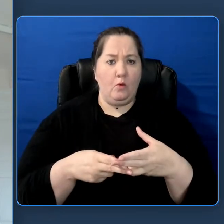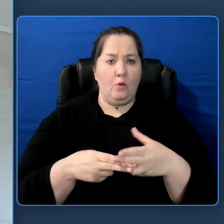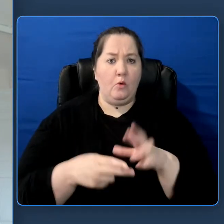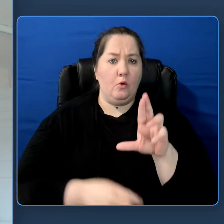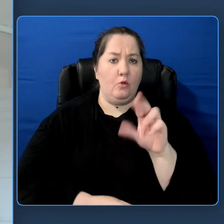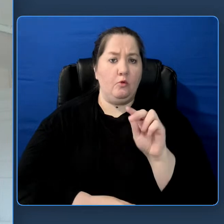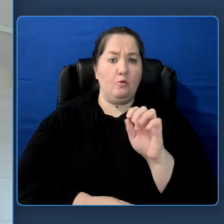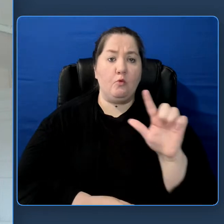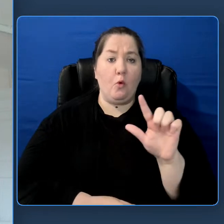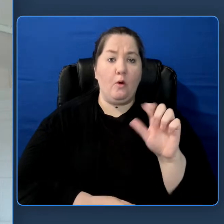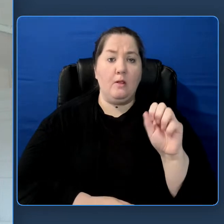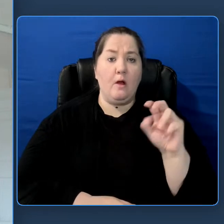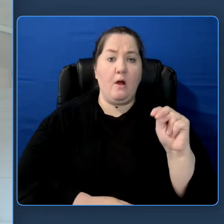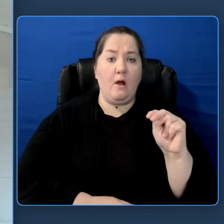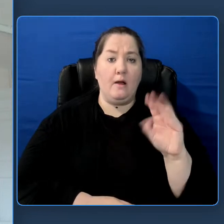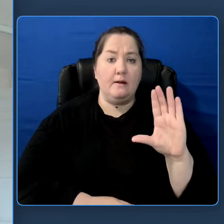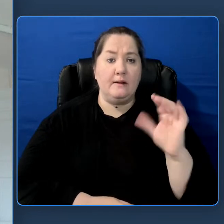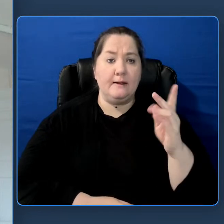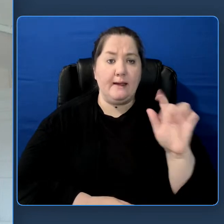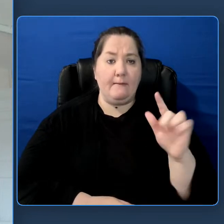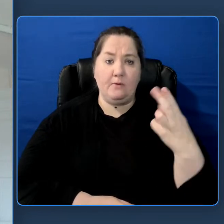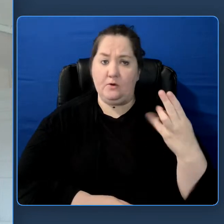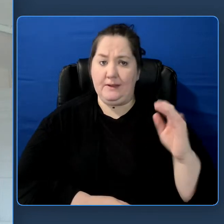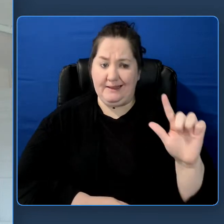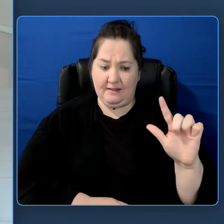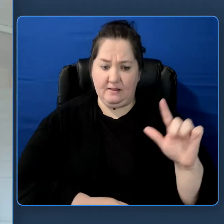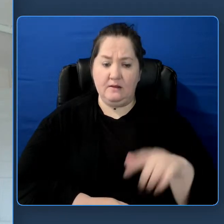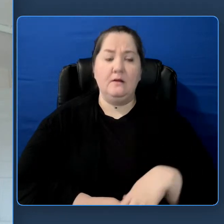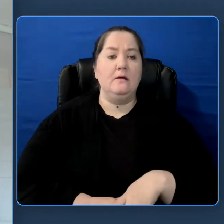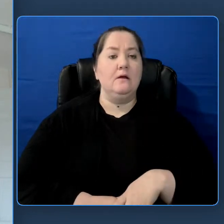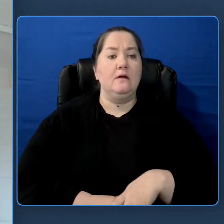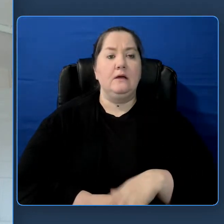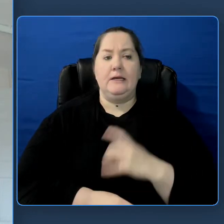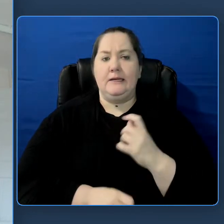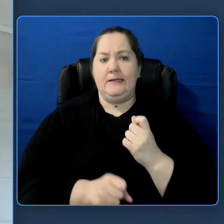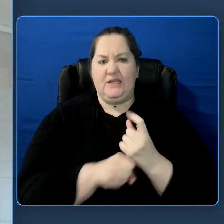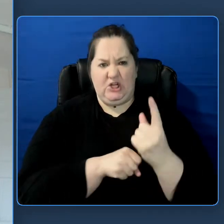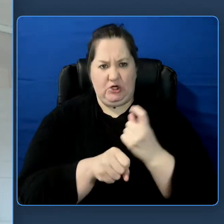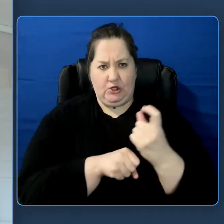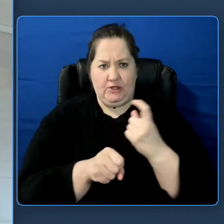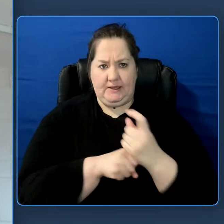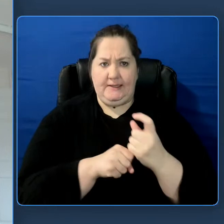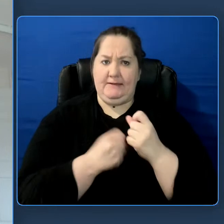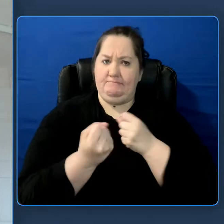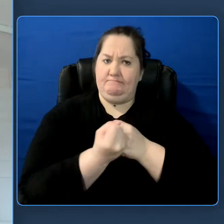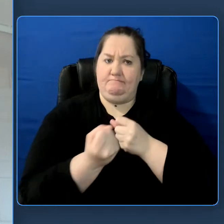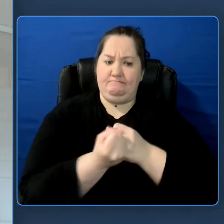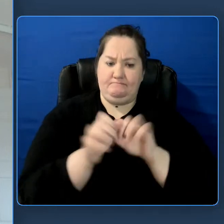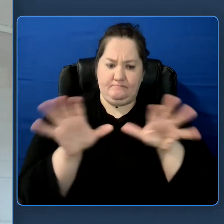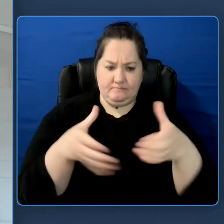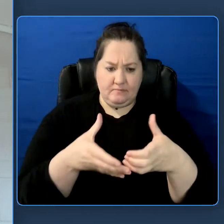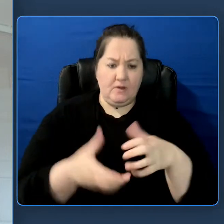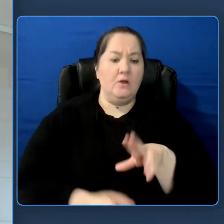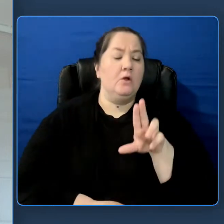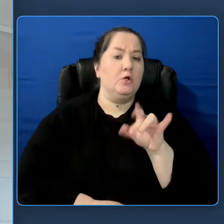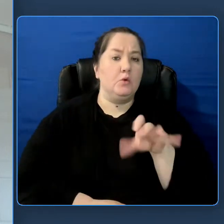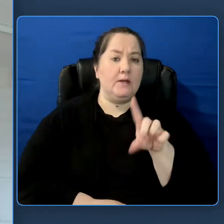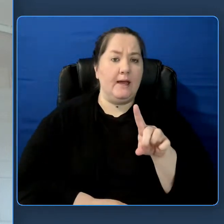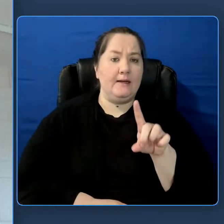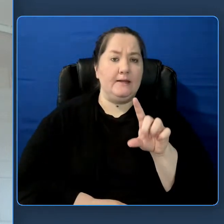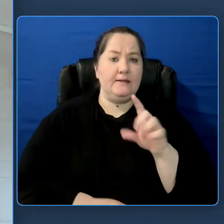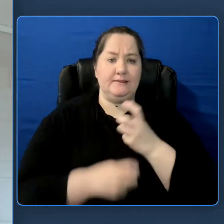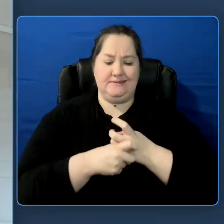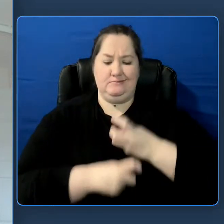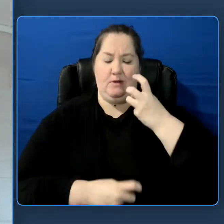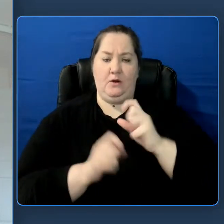on Capitol Hill, which is a yearly advocacy event organized by United Spinal Association,